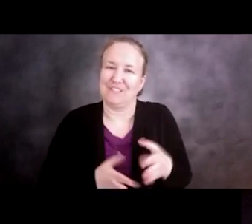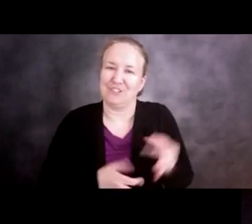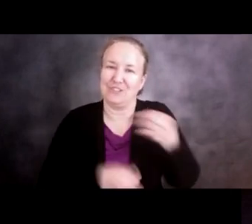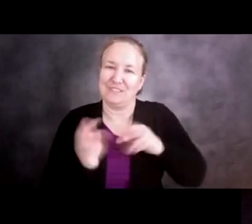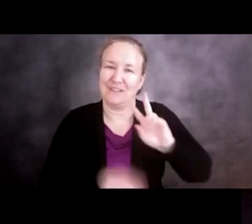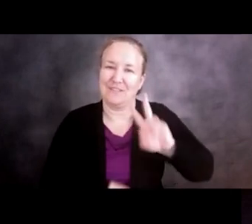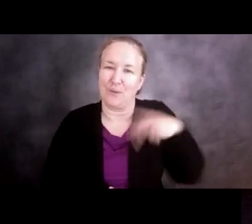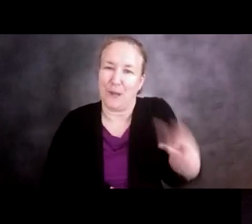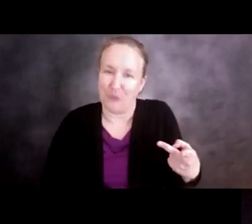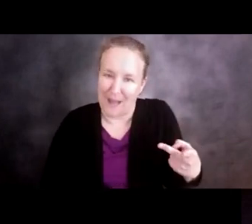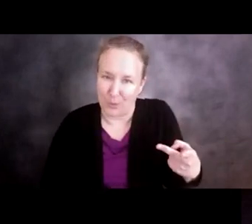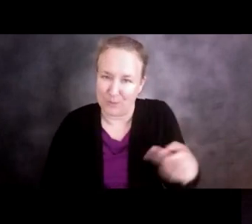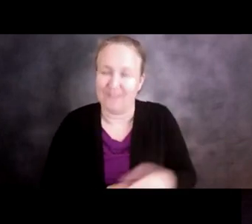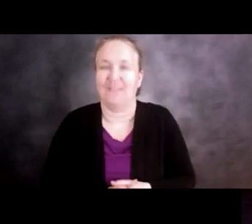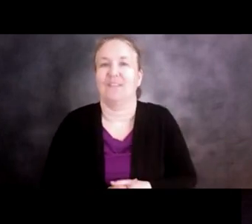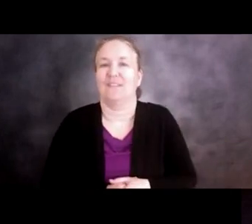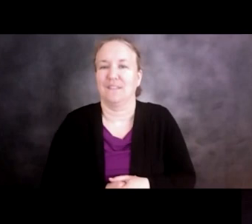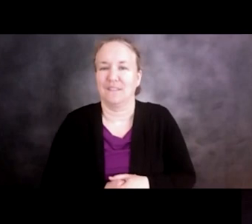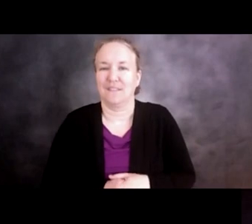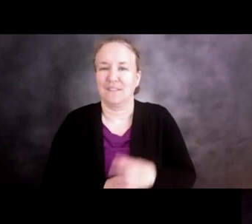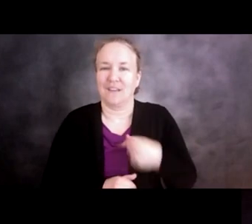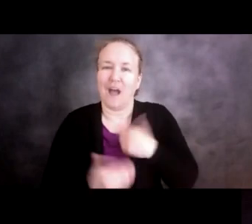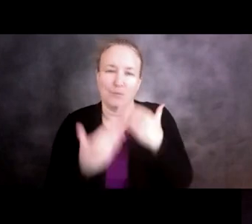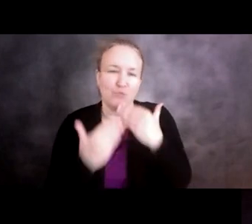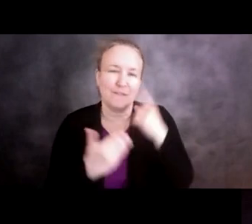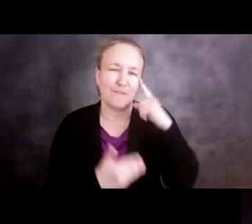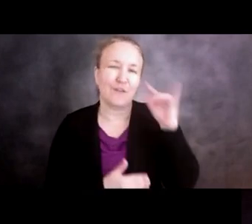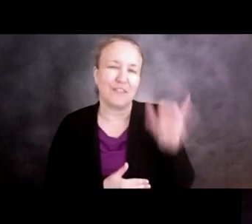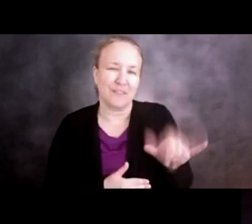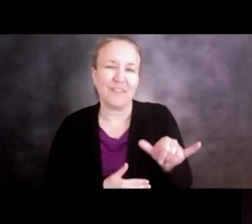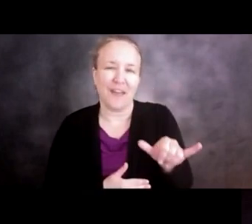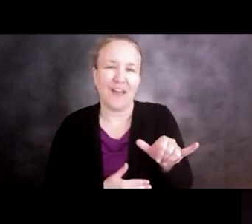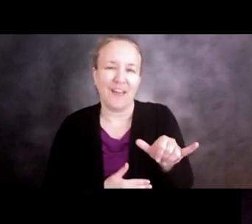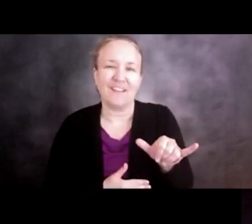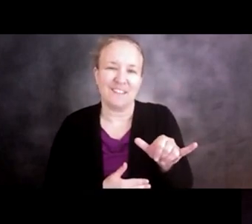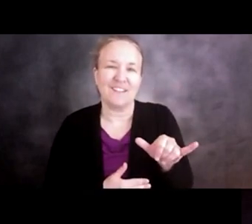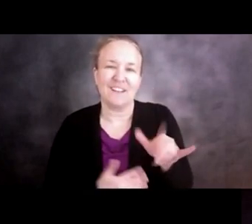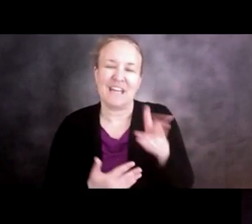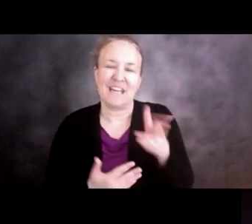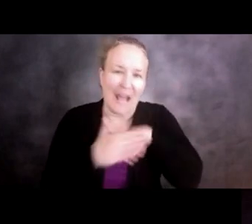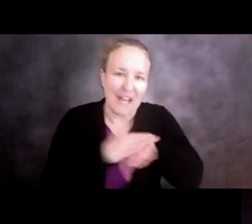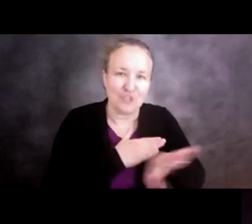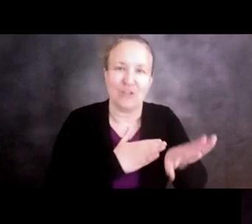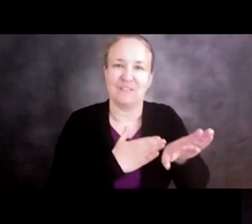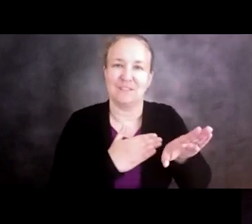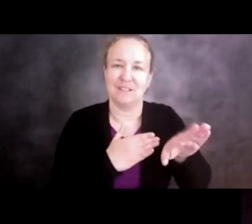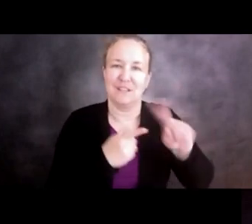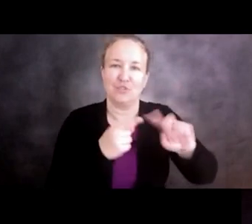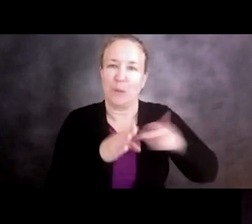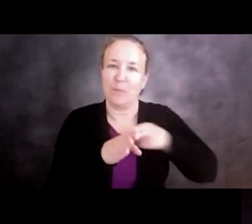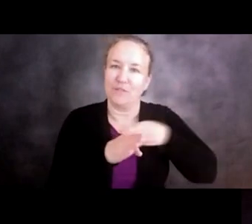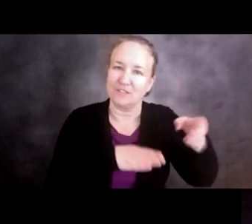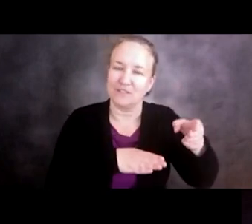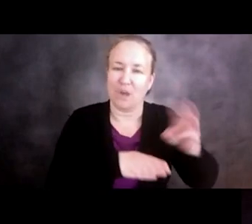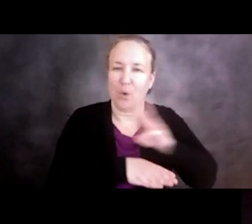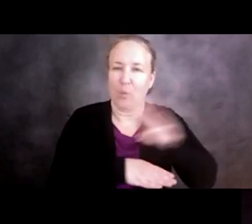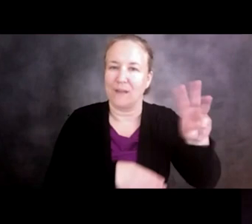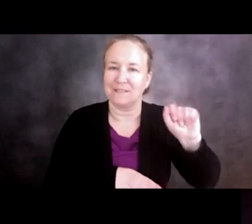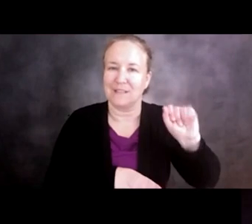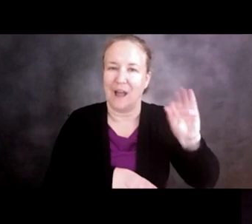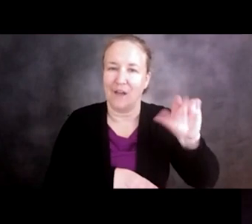around. And I'm really grateful for that kind of entrance, at least into a professional West African dance